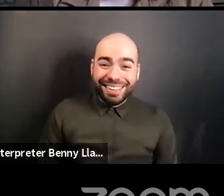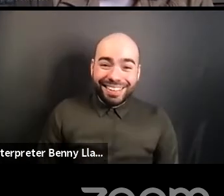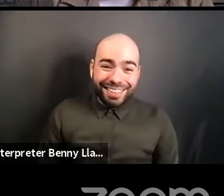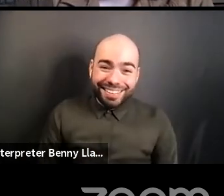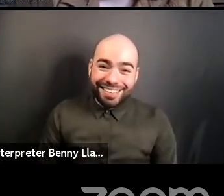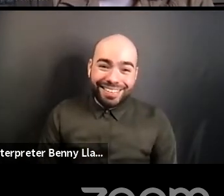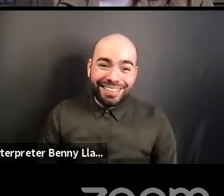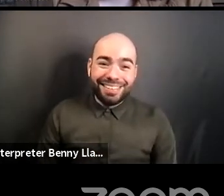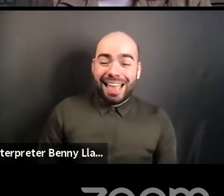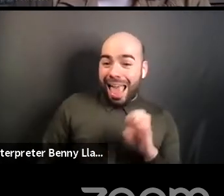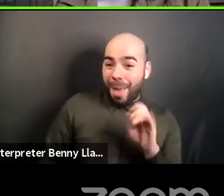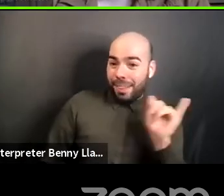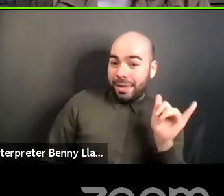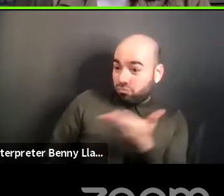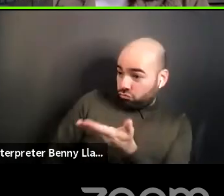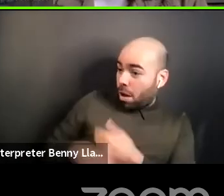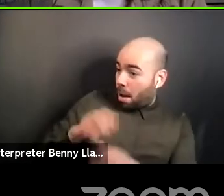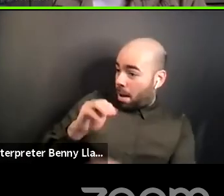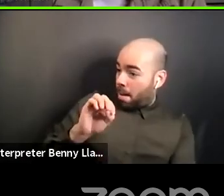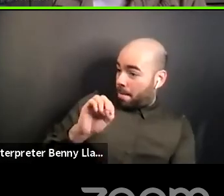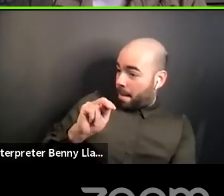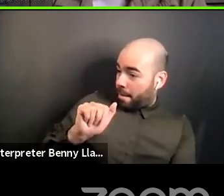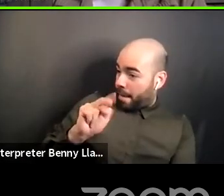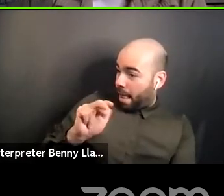Yeah, Montana. Okay.